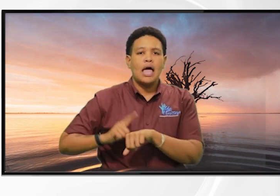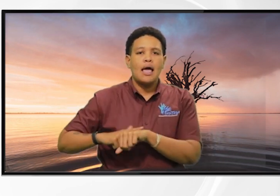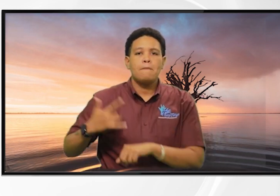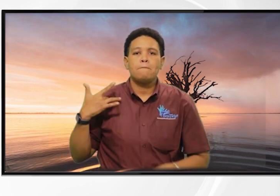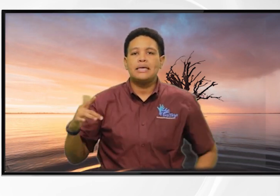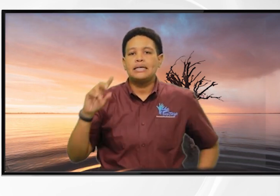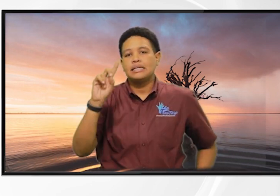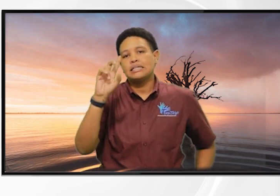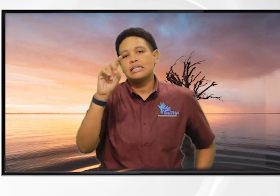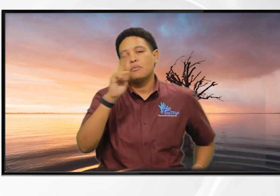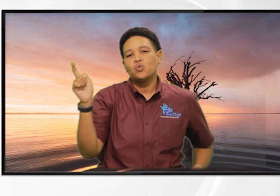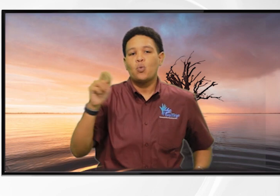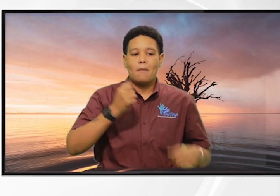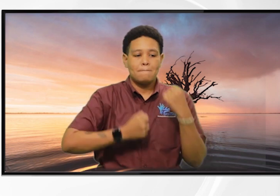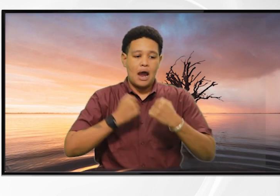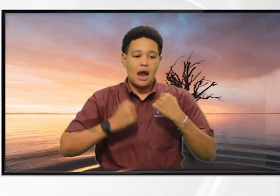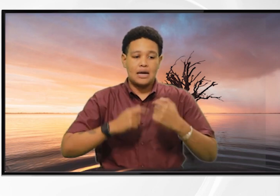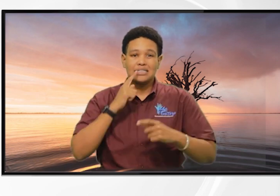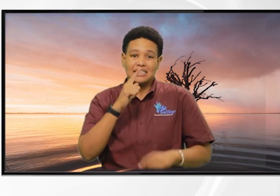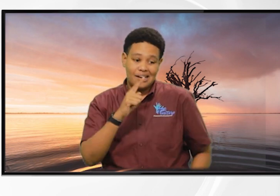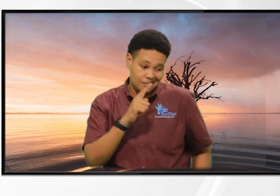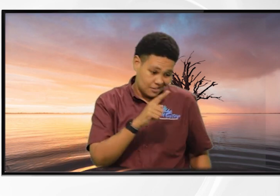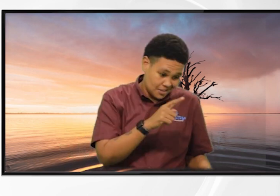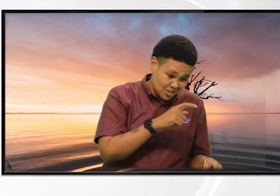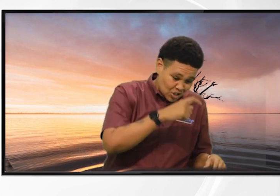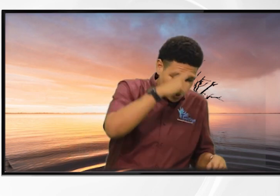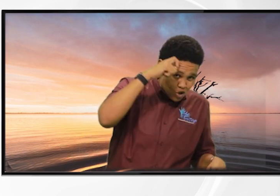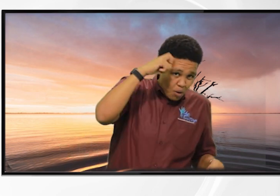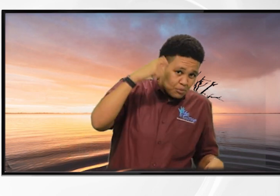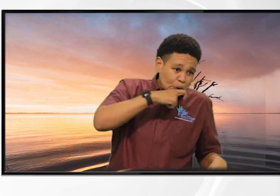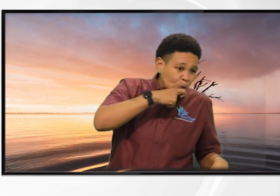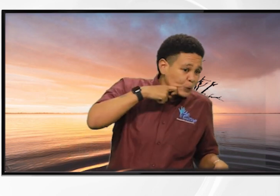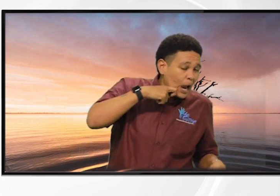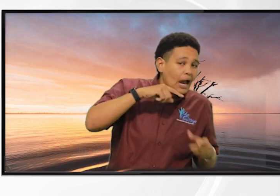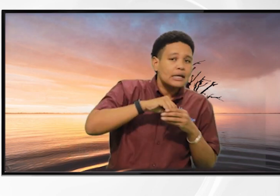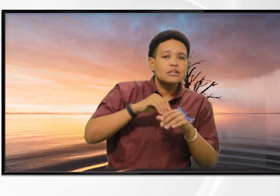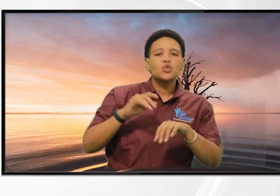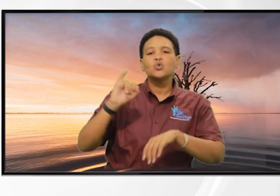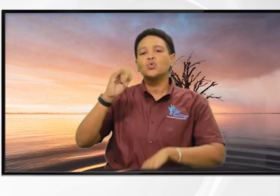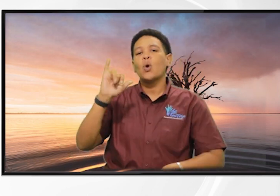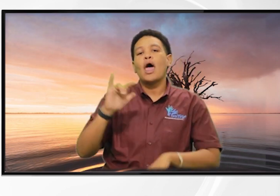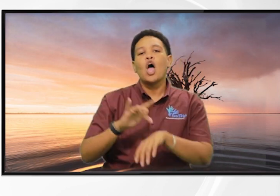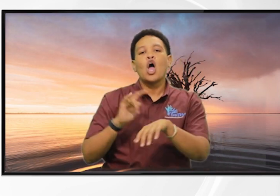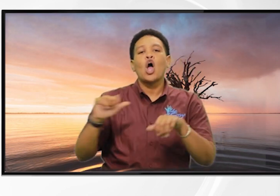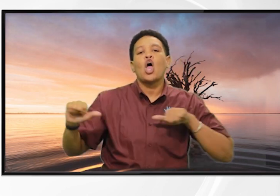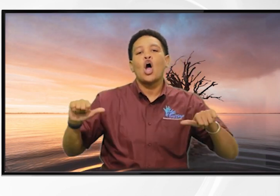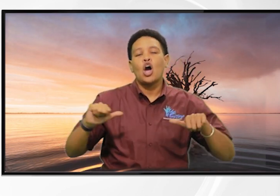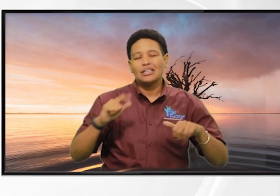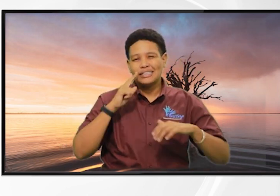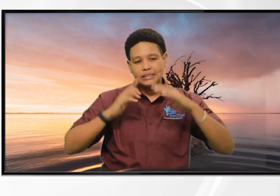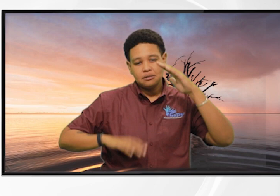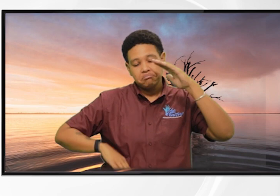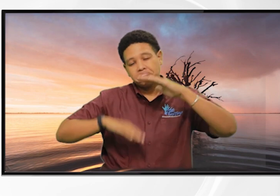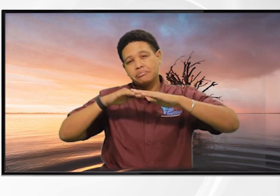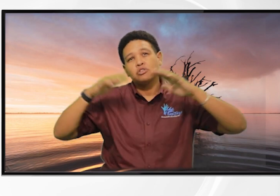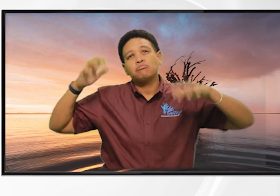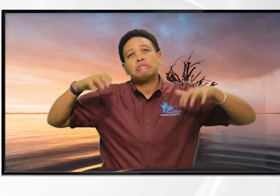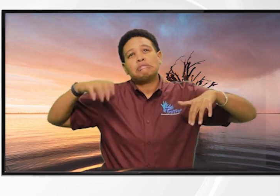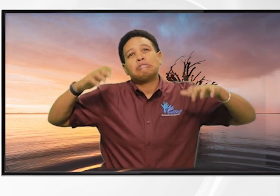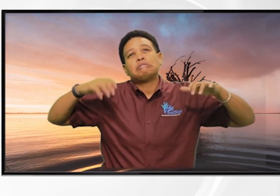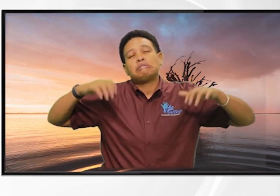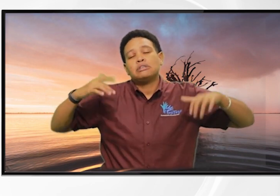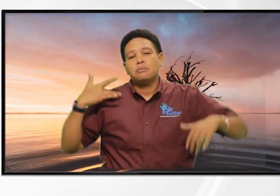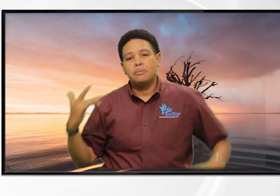between December to March, and a midsummer drought in July, early August. Peak rainfall typically occurs